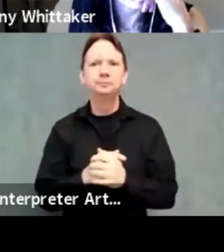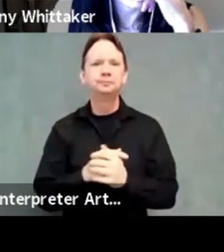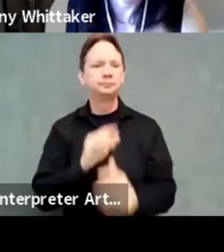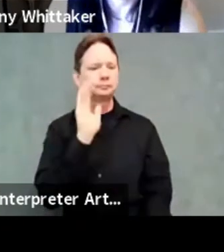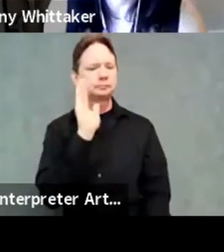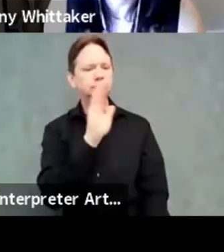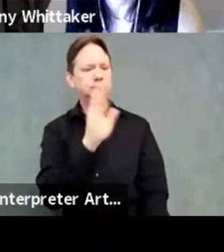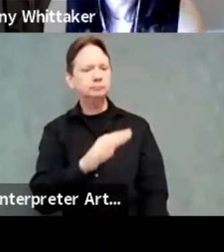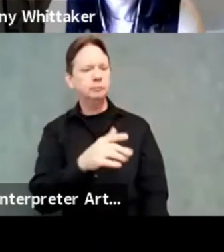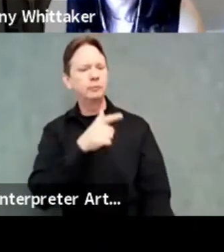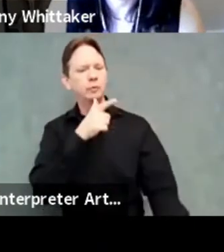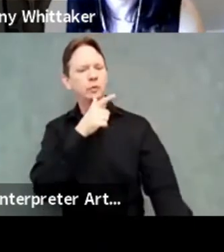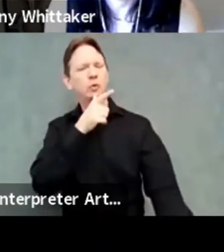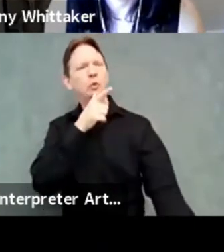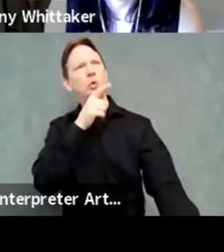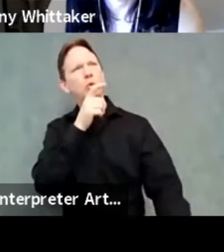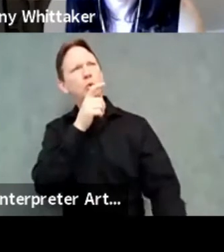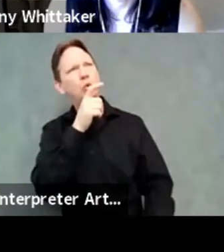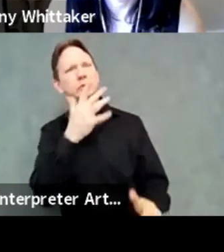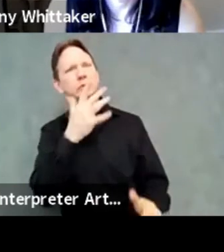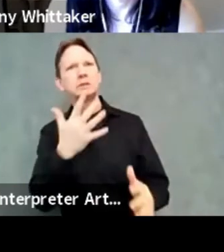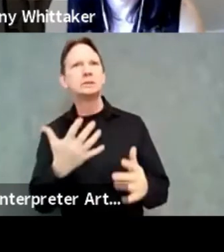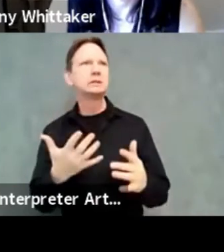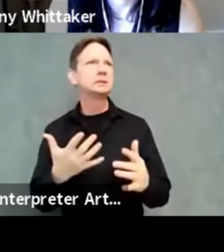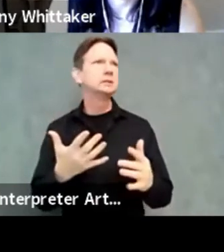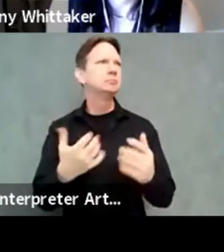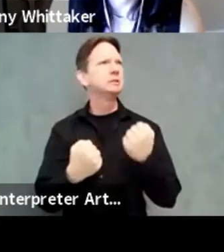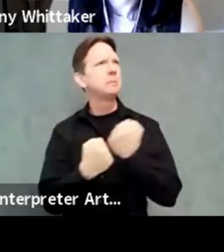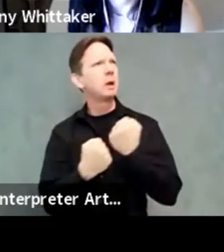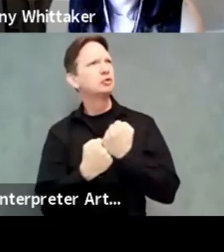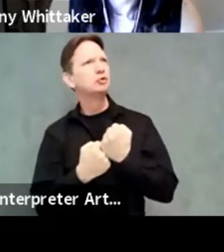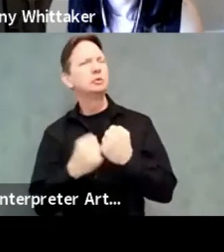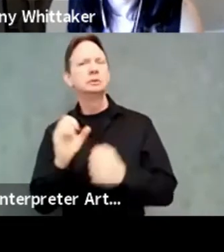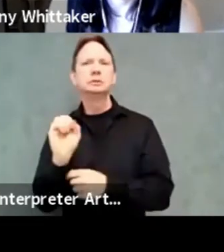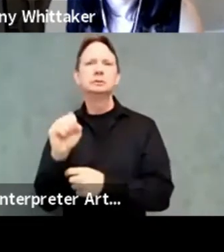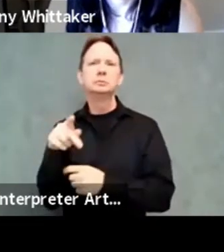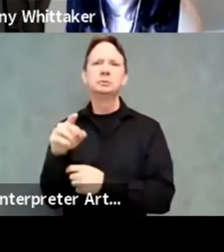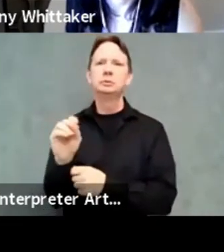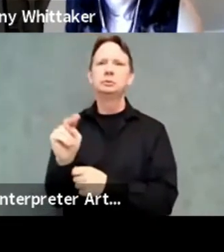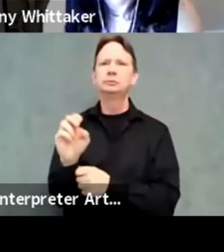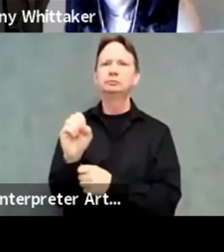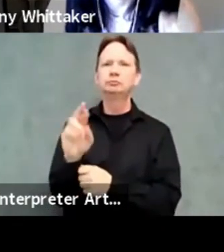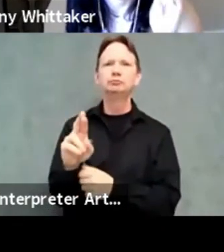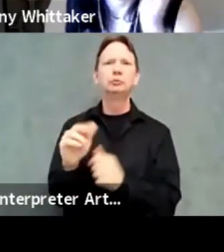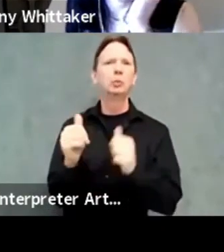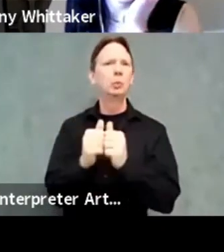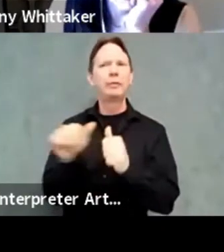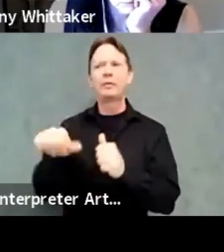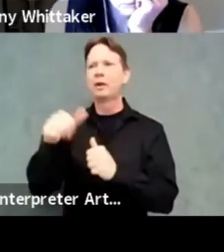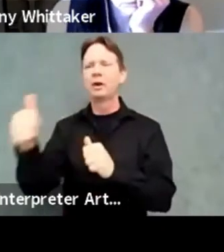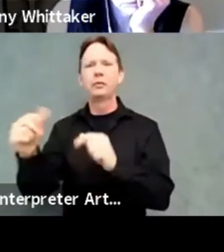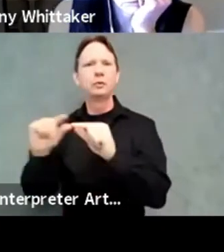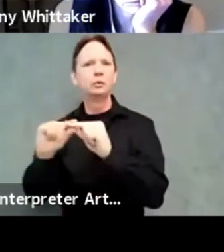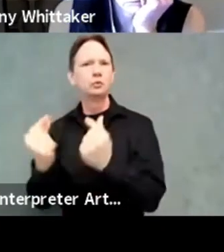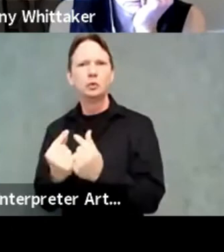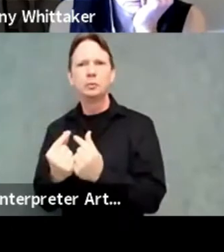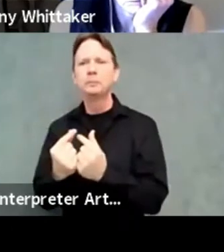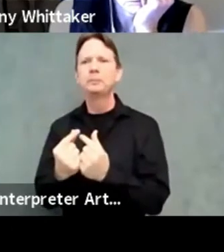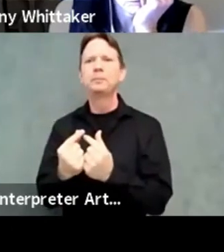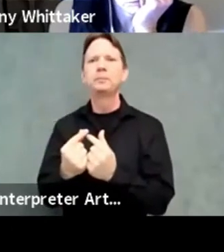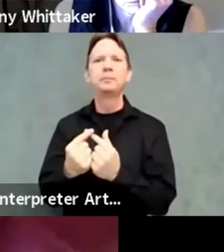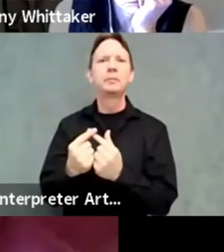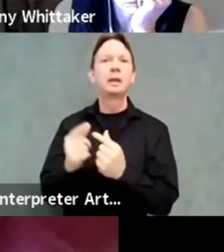co-sponsoring sessions with other groups in order to provide greater visibility for the sessions. However, they've been told by past leadership